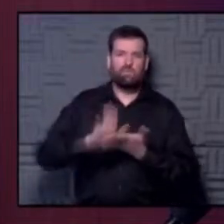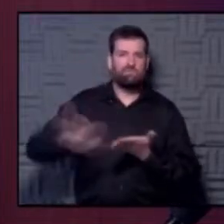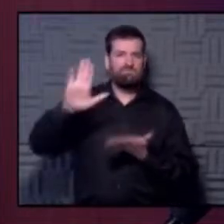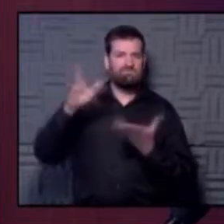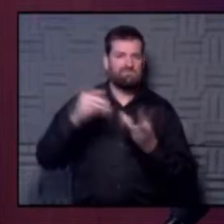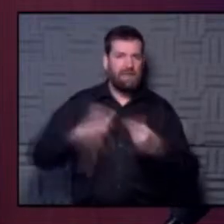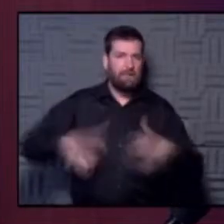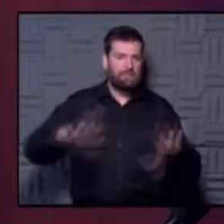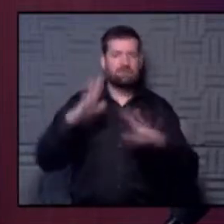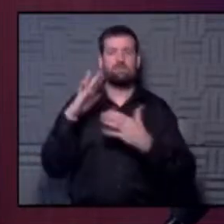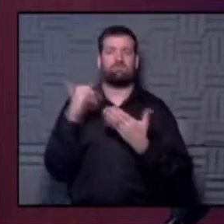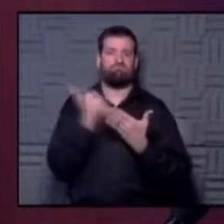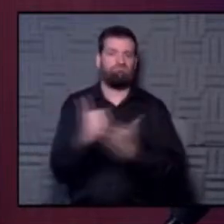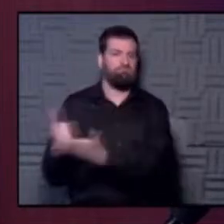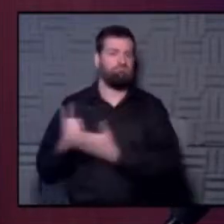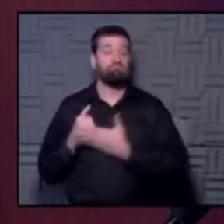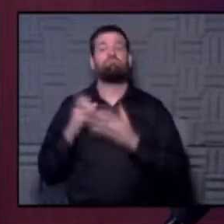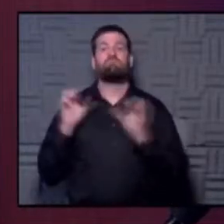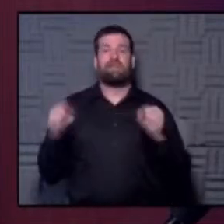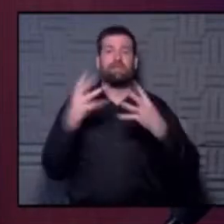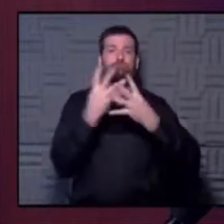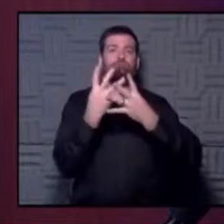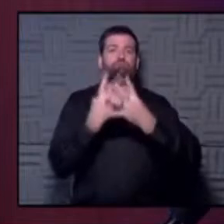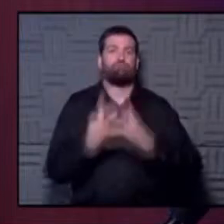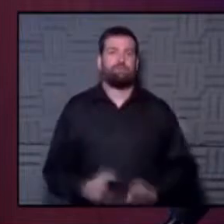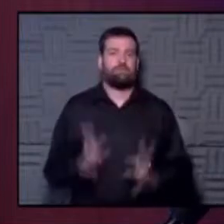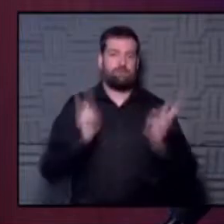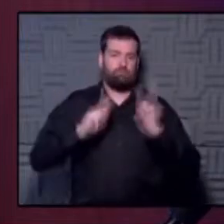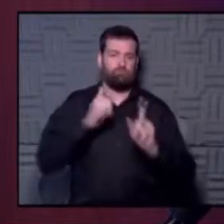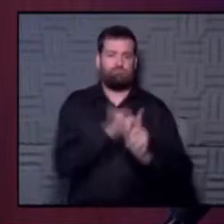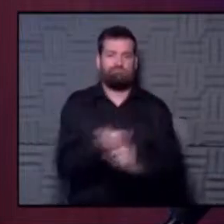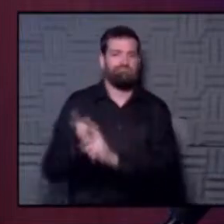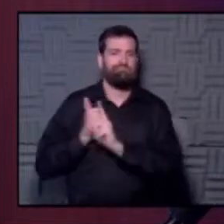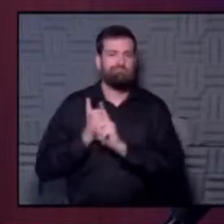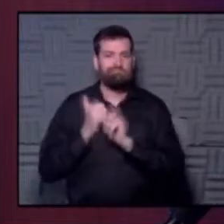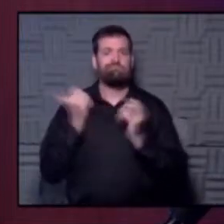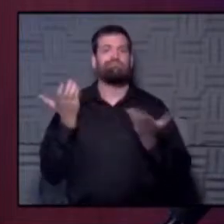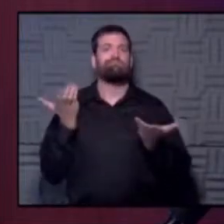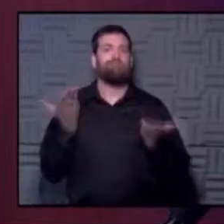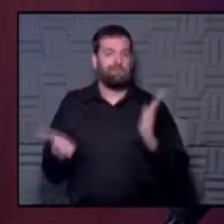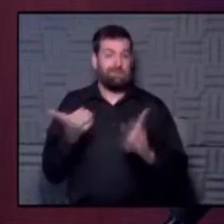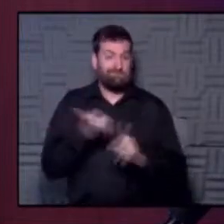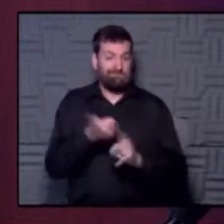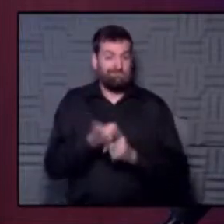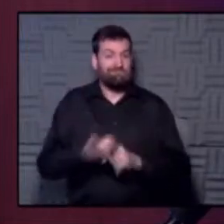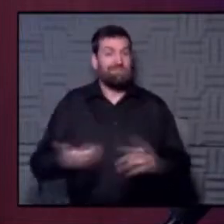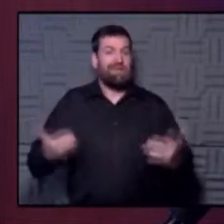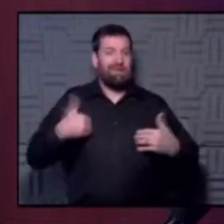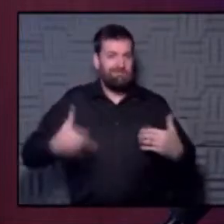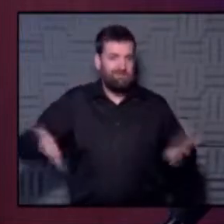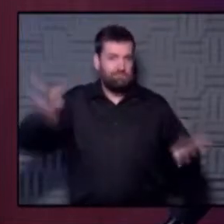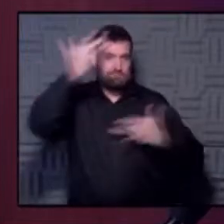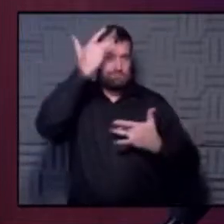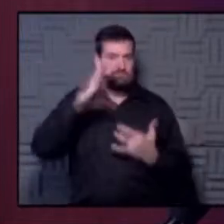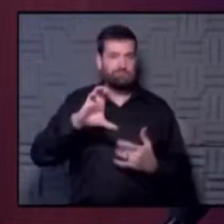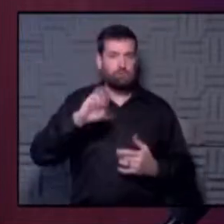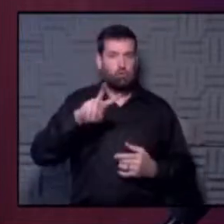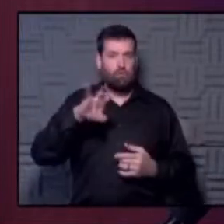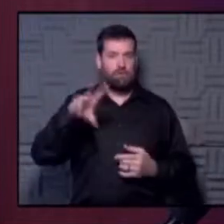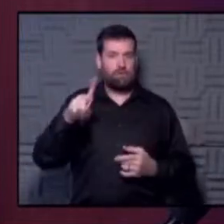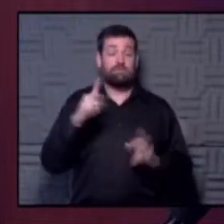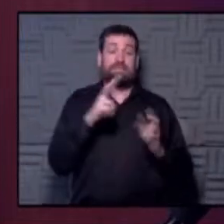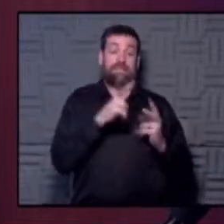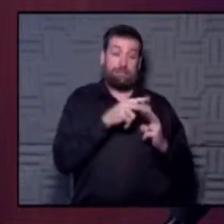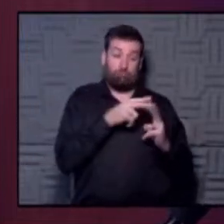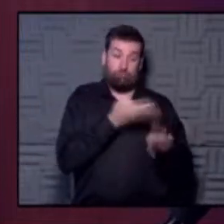now. I'd be able to help screen individuals who might be COVID infected either before or after